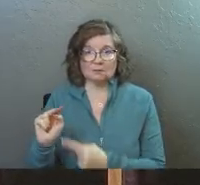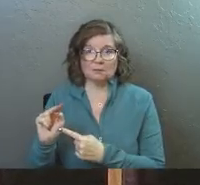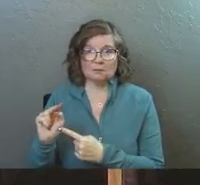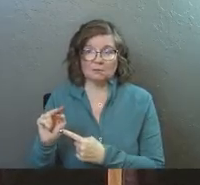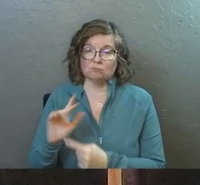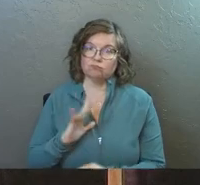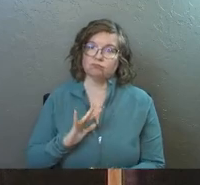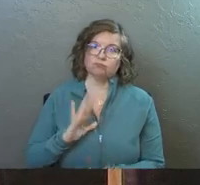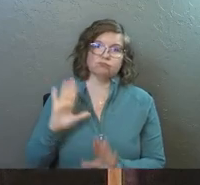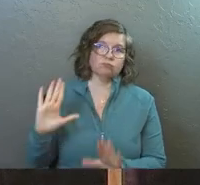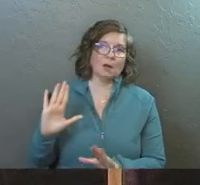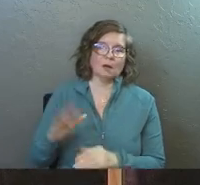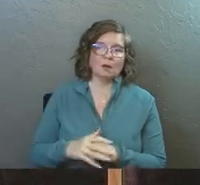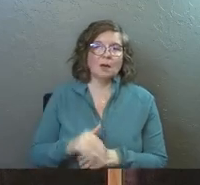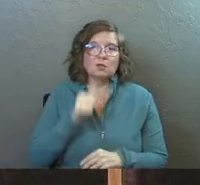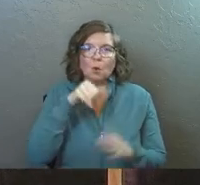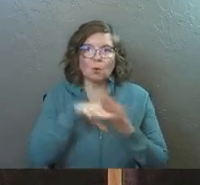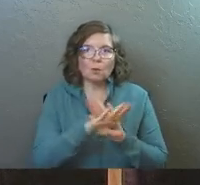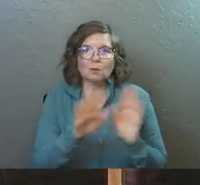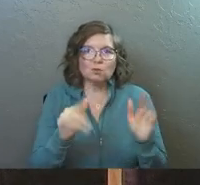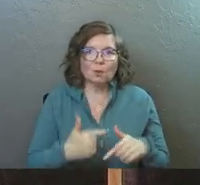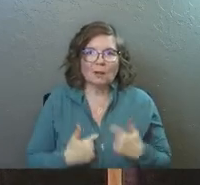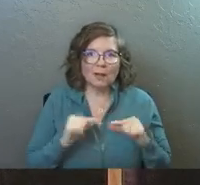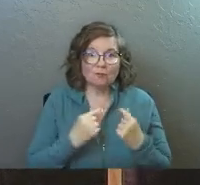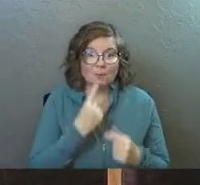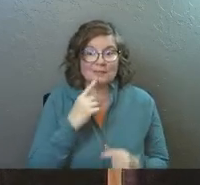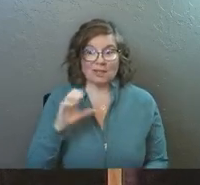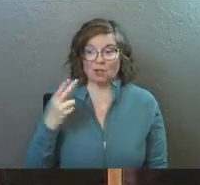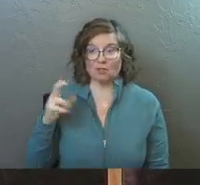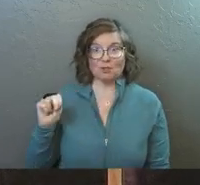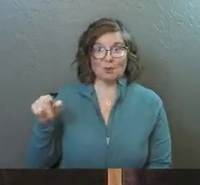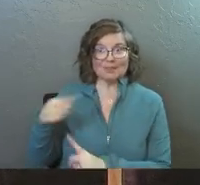go into your small group and say, The Chosen said this.